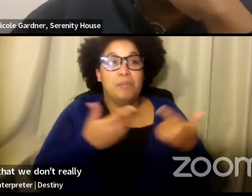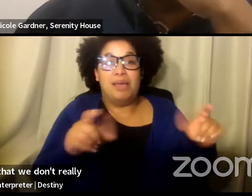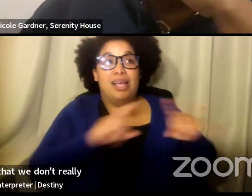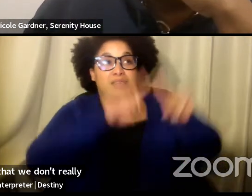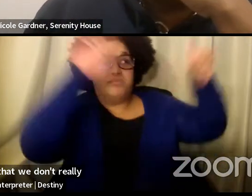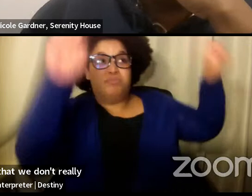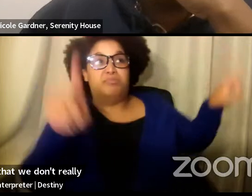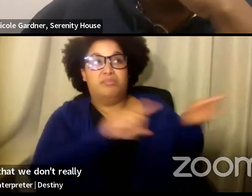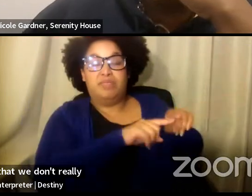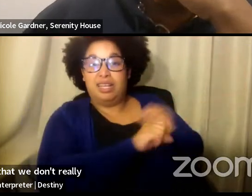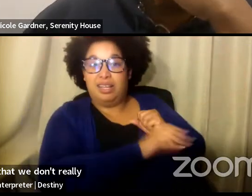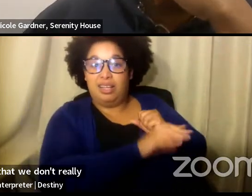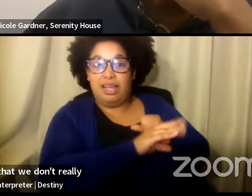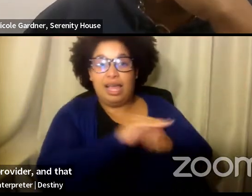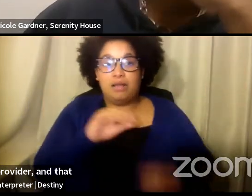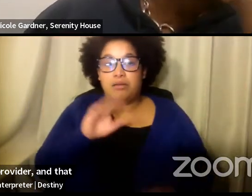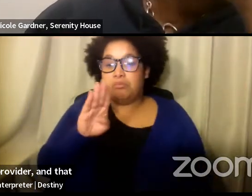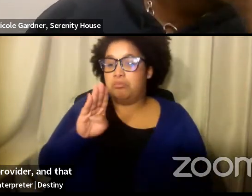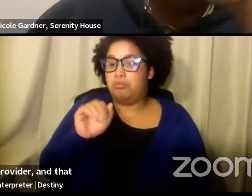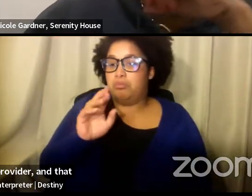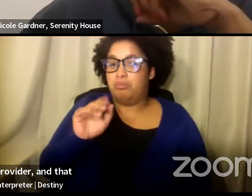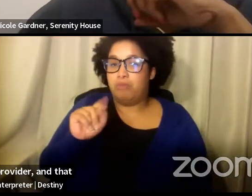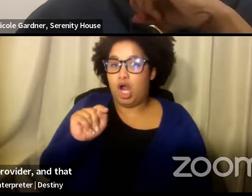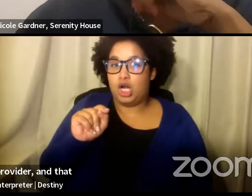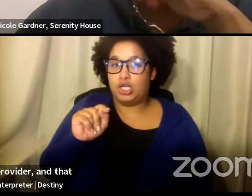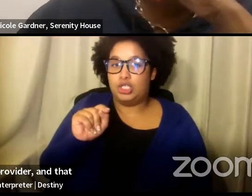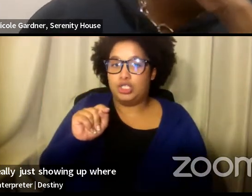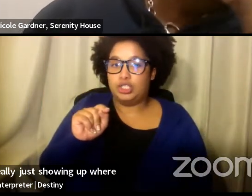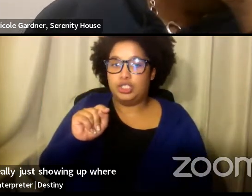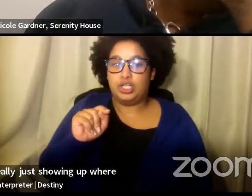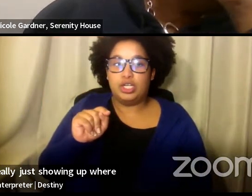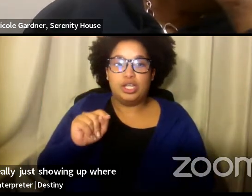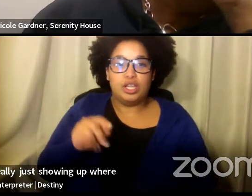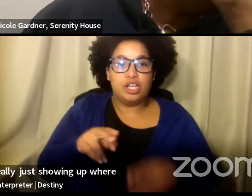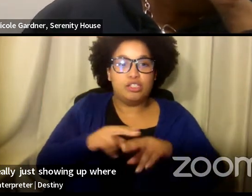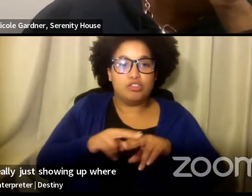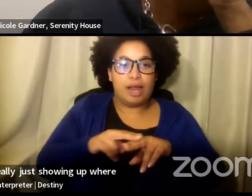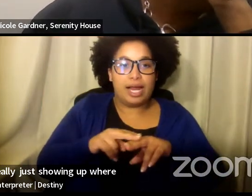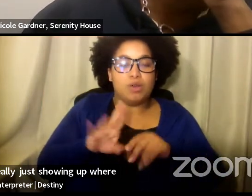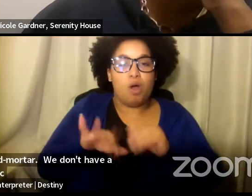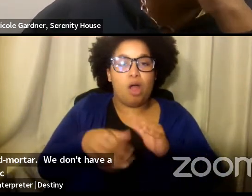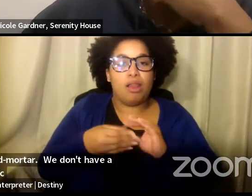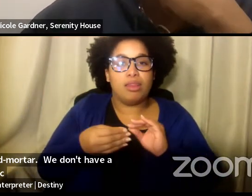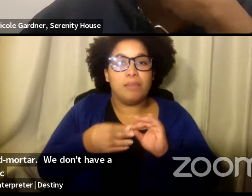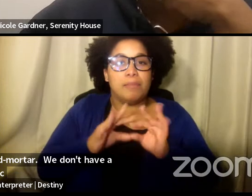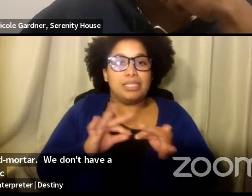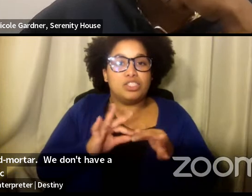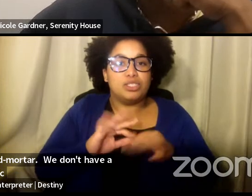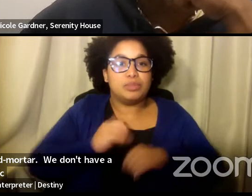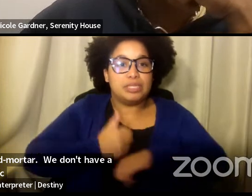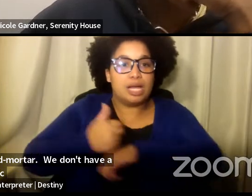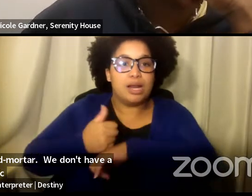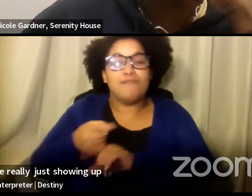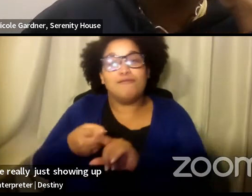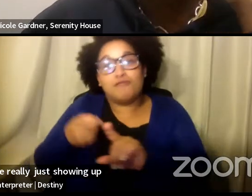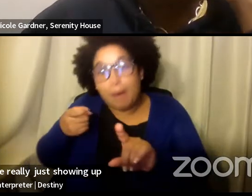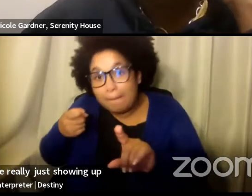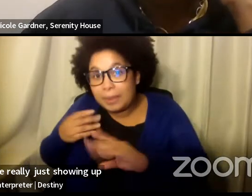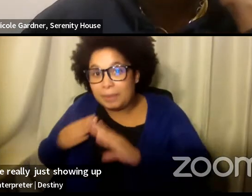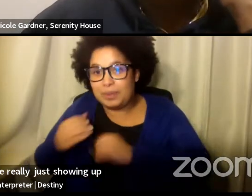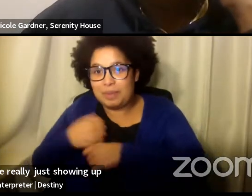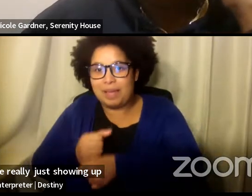done and the BART cards that are riding the trains right now, all messages that were created by the community